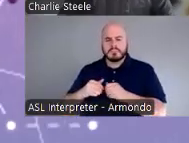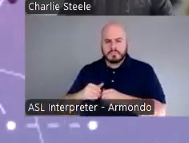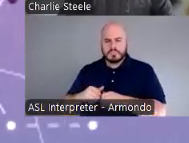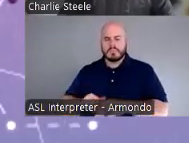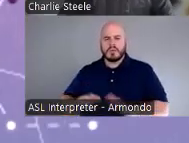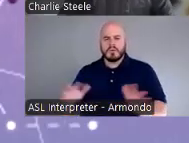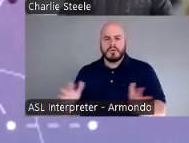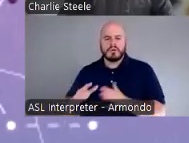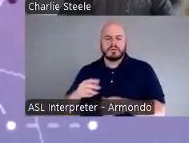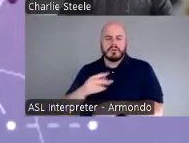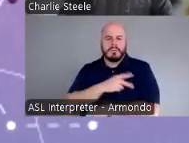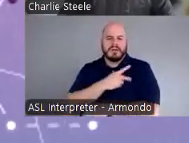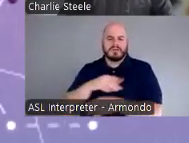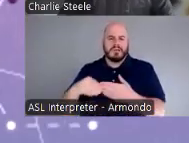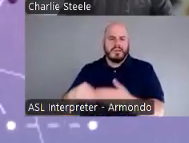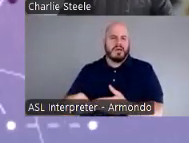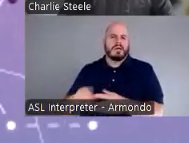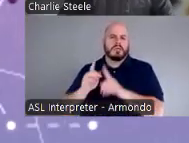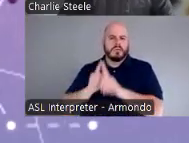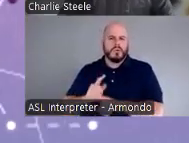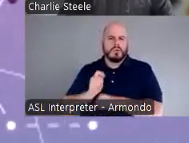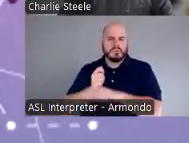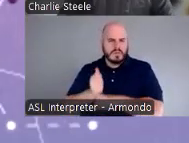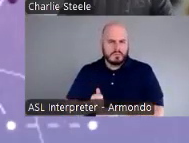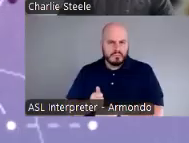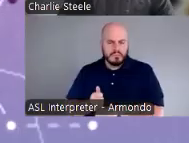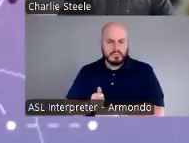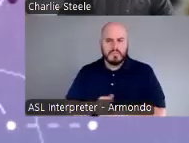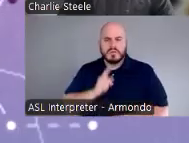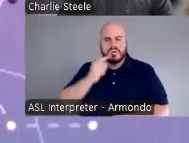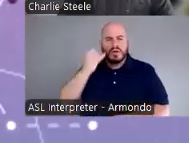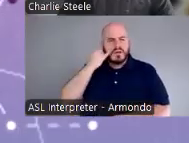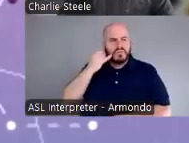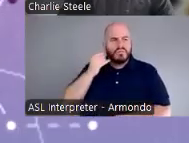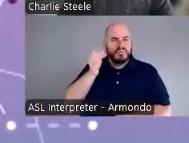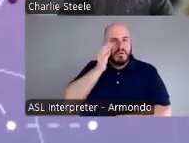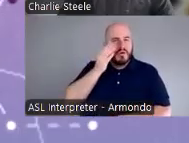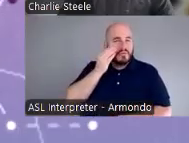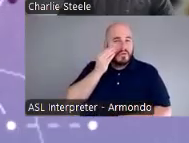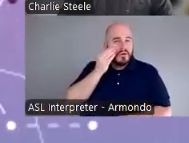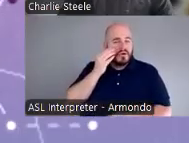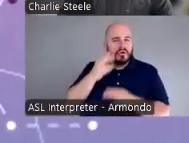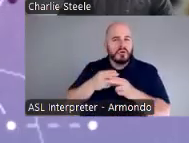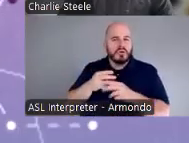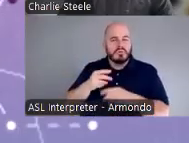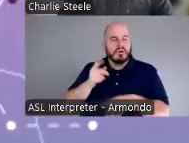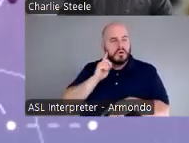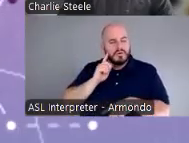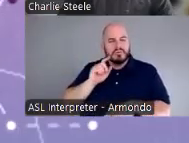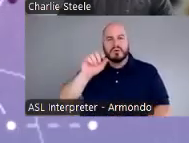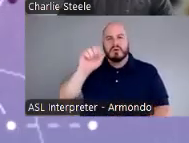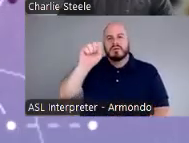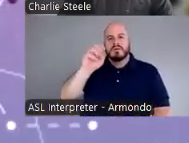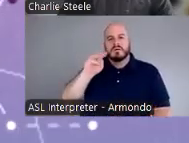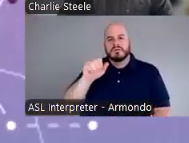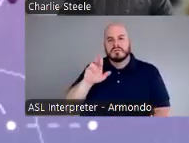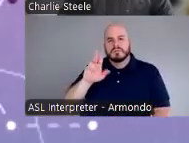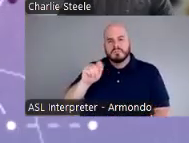sure if you have heard about SMART goals. But these are different. It's an acronym